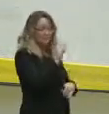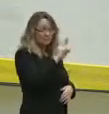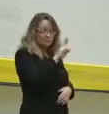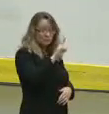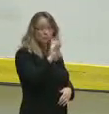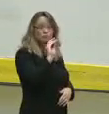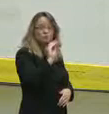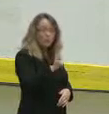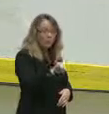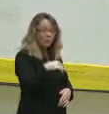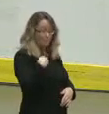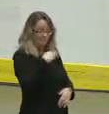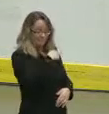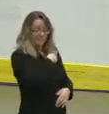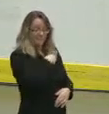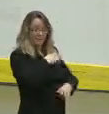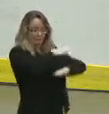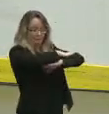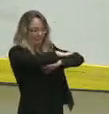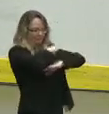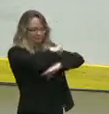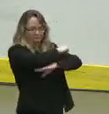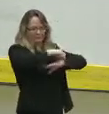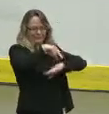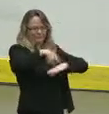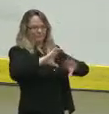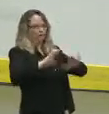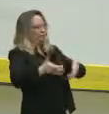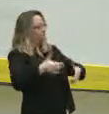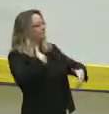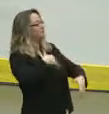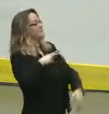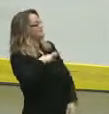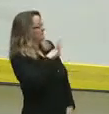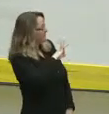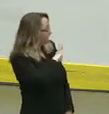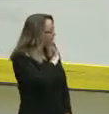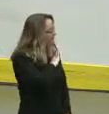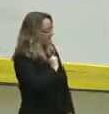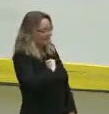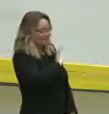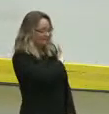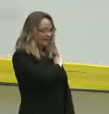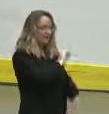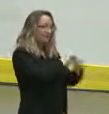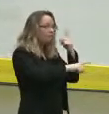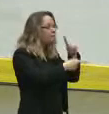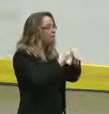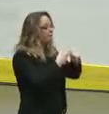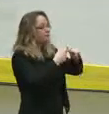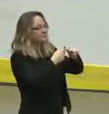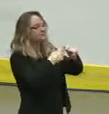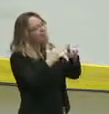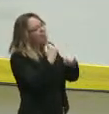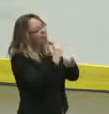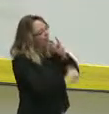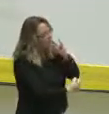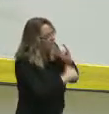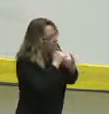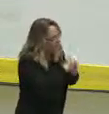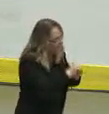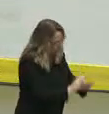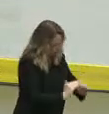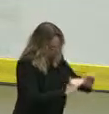Roy, members of the platform party, faculty, staff, friends, and last but not